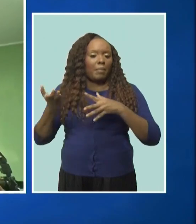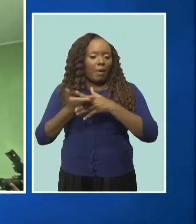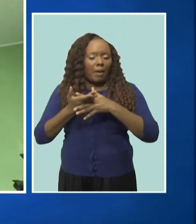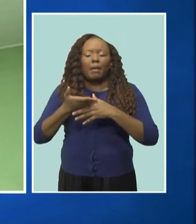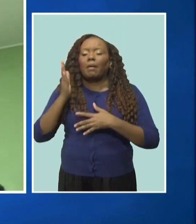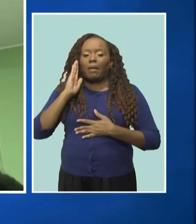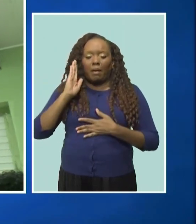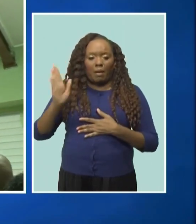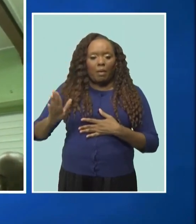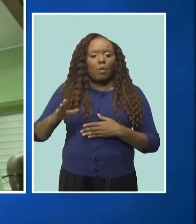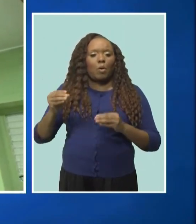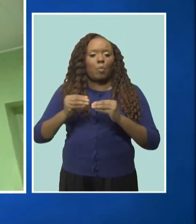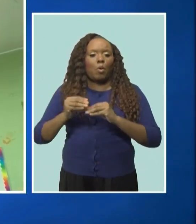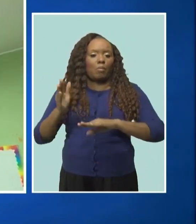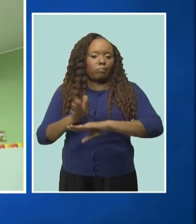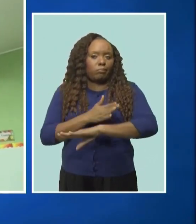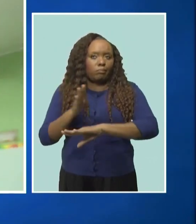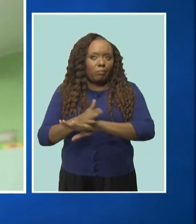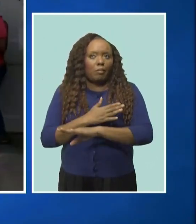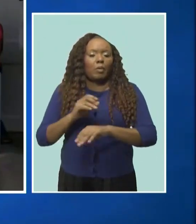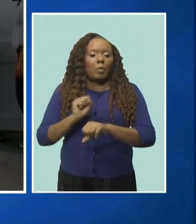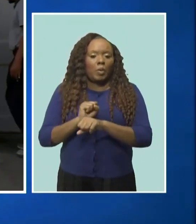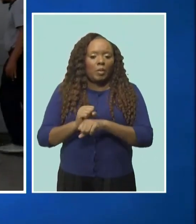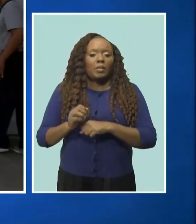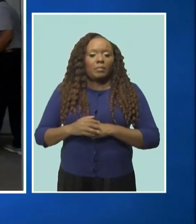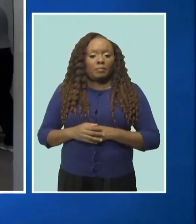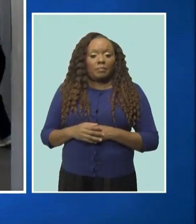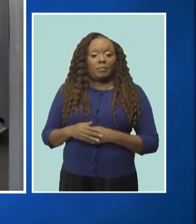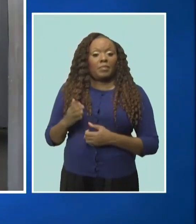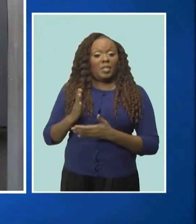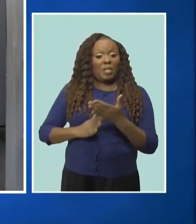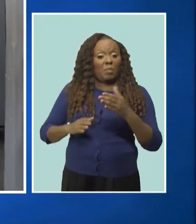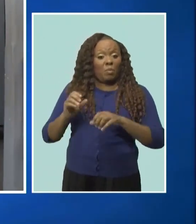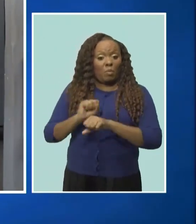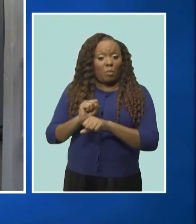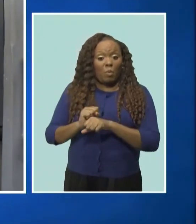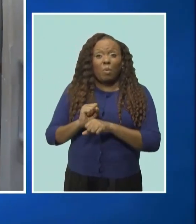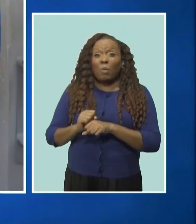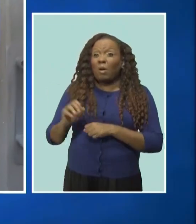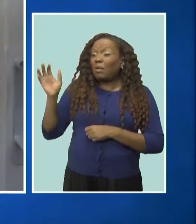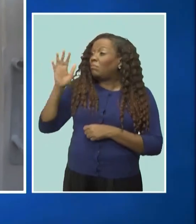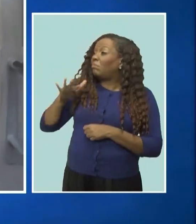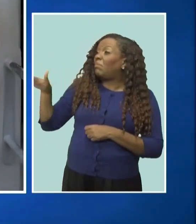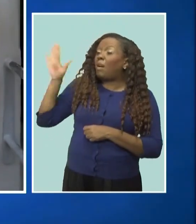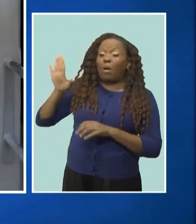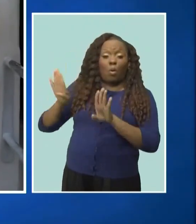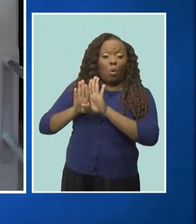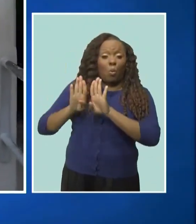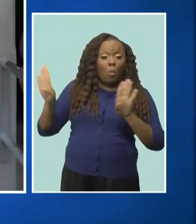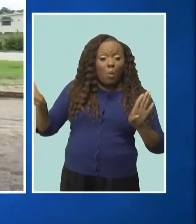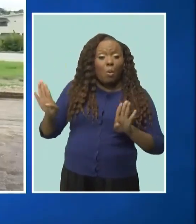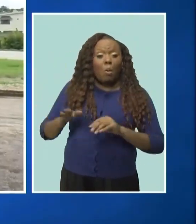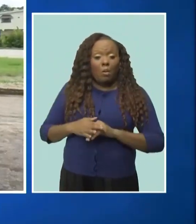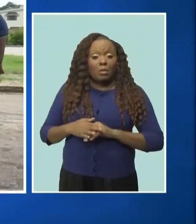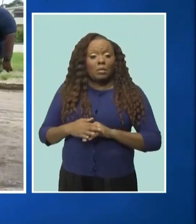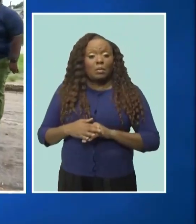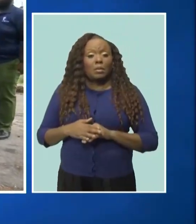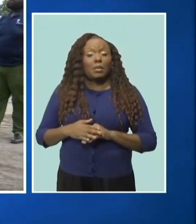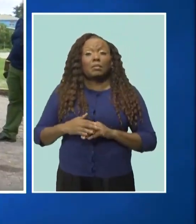Herbert Gittins, says already contractors have completed remedial work, removing moisture in the walls from the 2-story